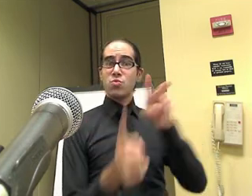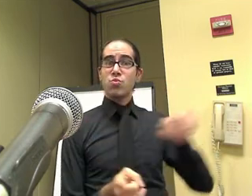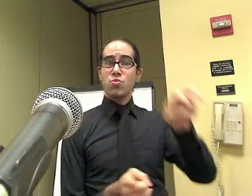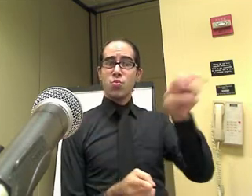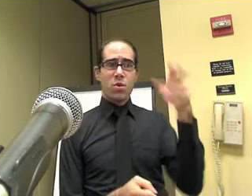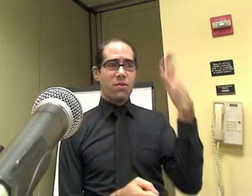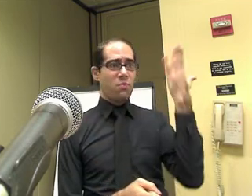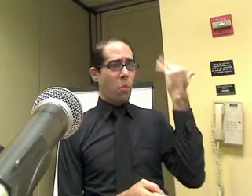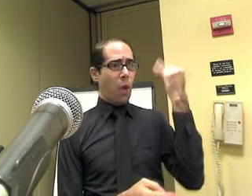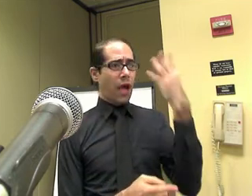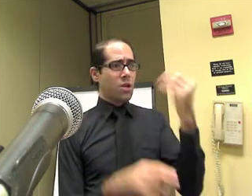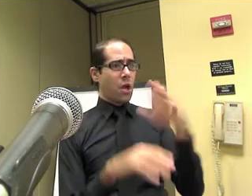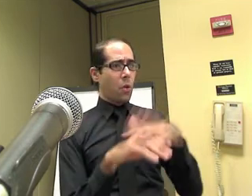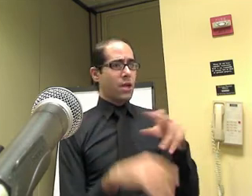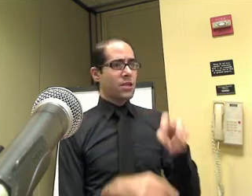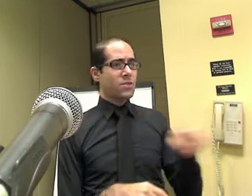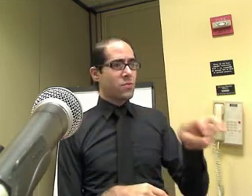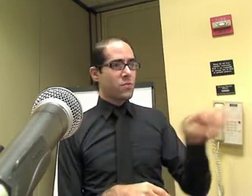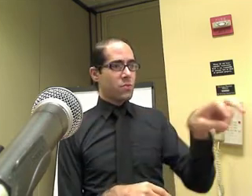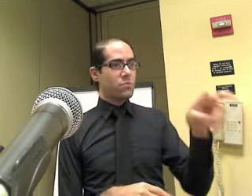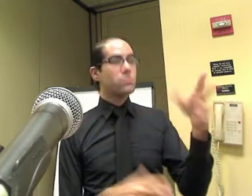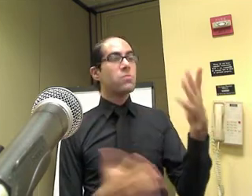great benefit.